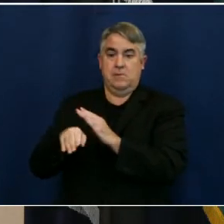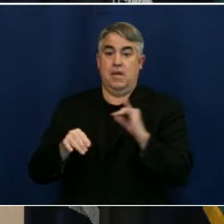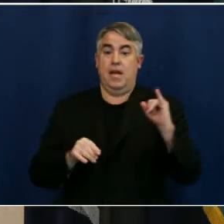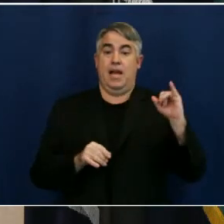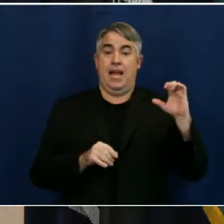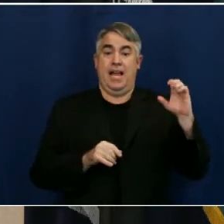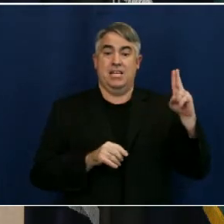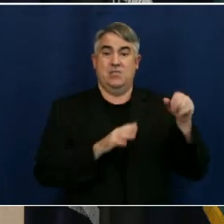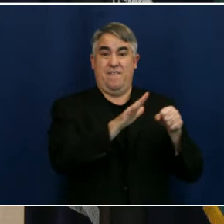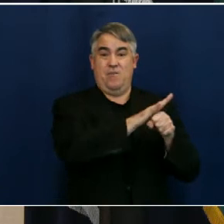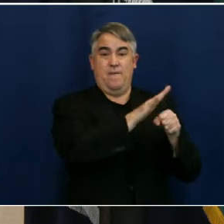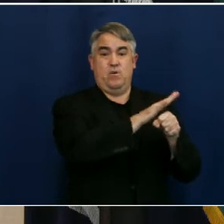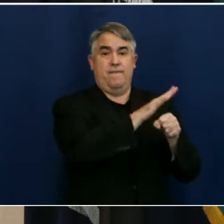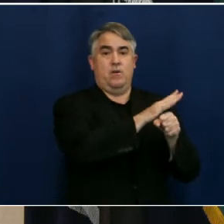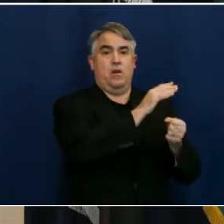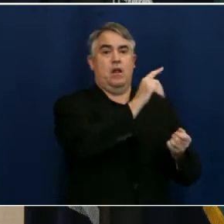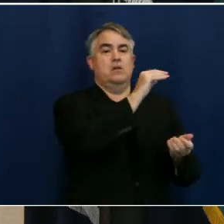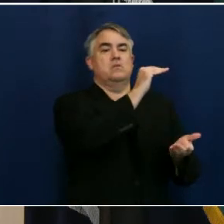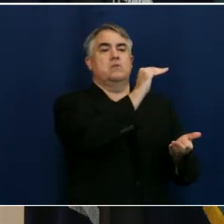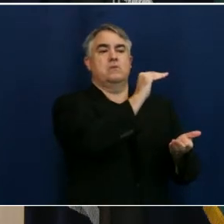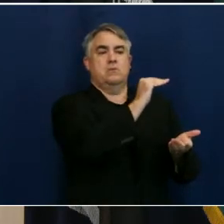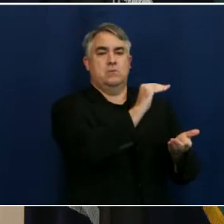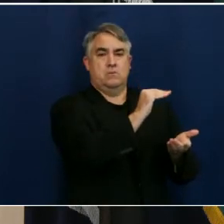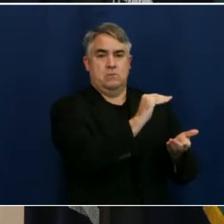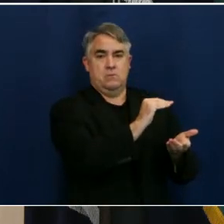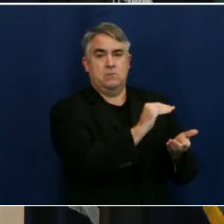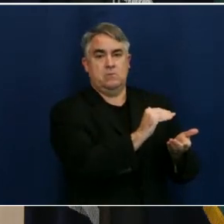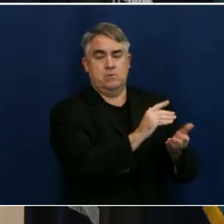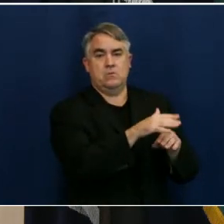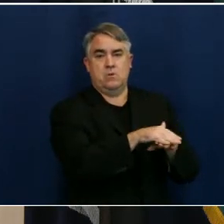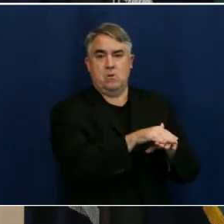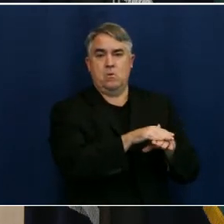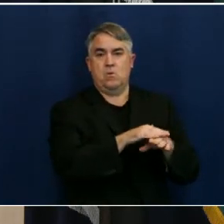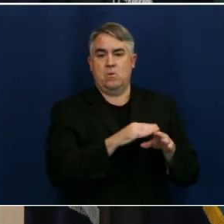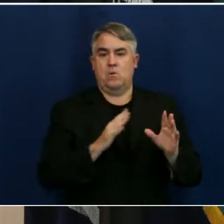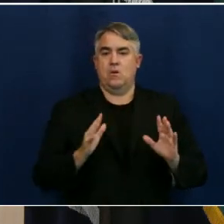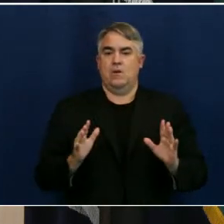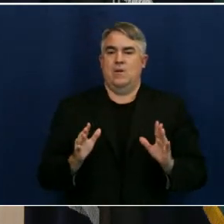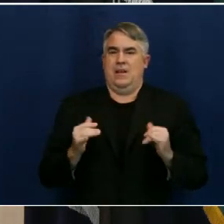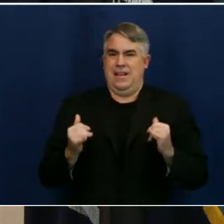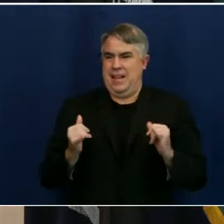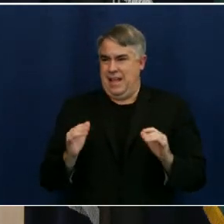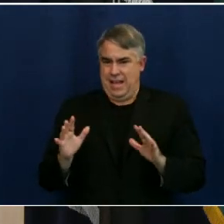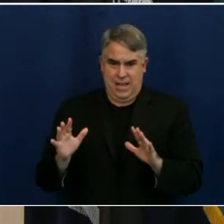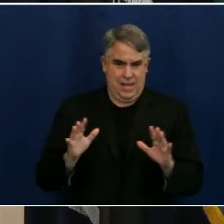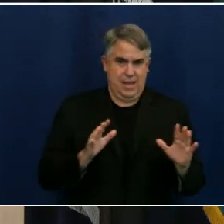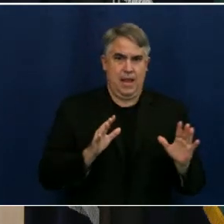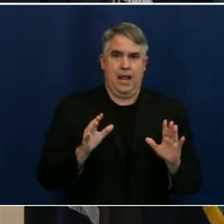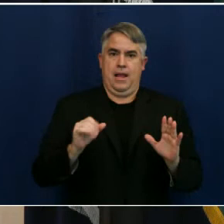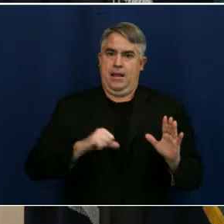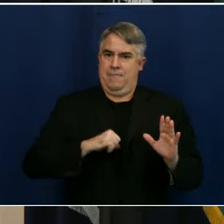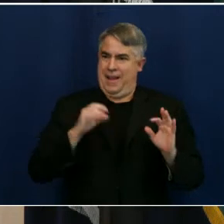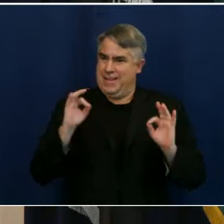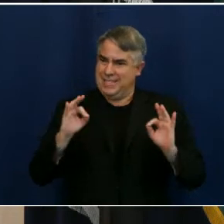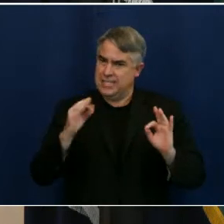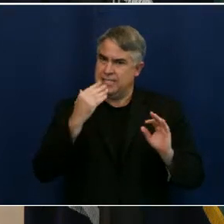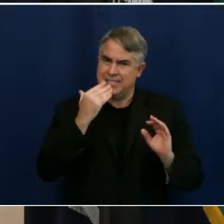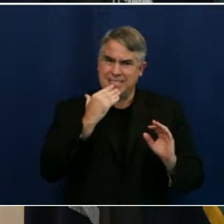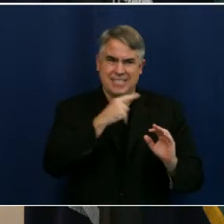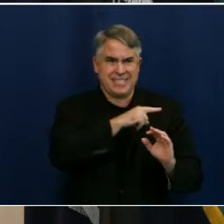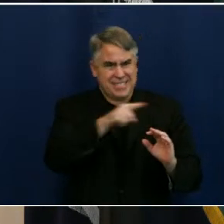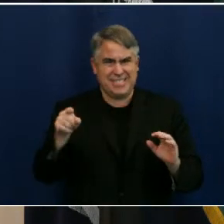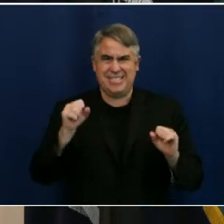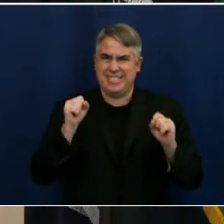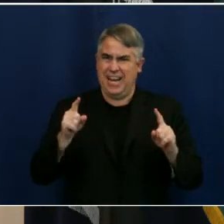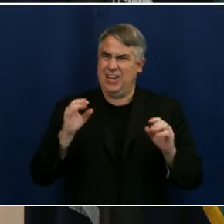in our percentage of positives, and I think as San Diegans, we can take a measure of pride in knowing that we did beat back the most